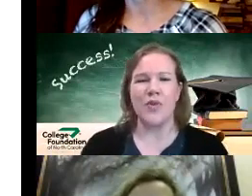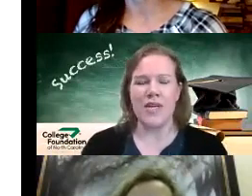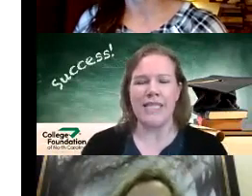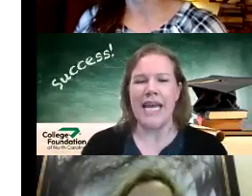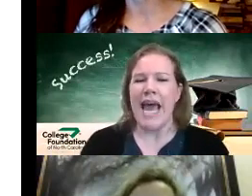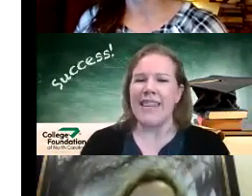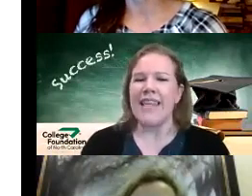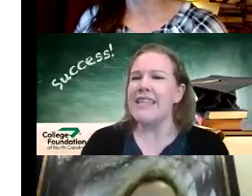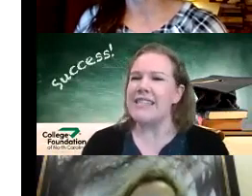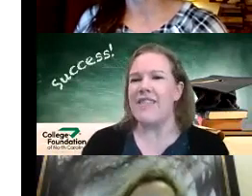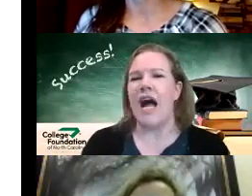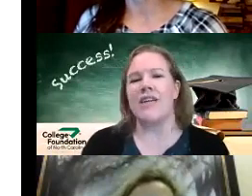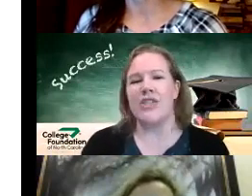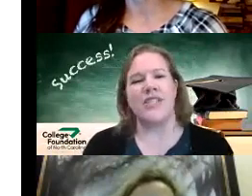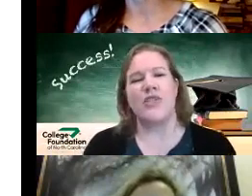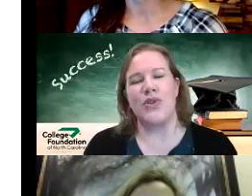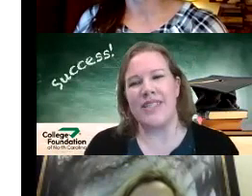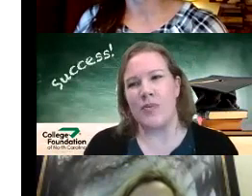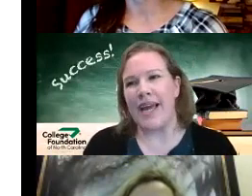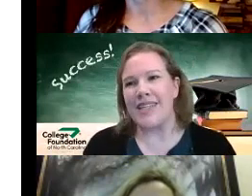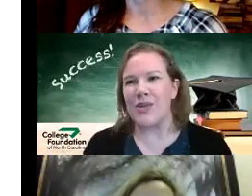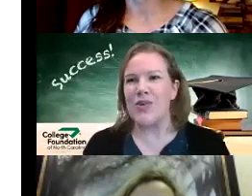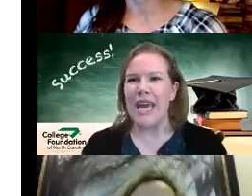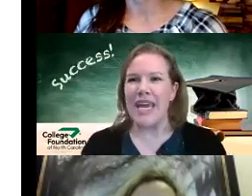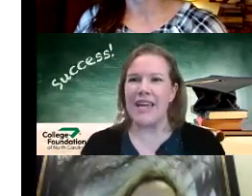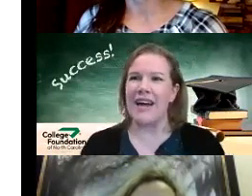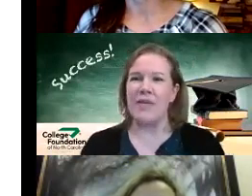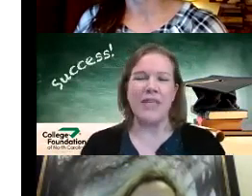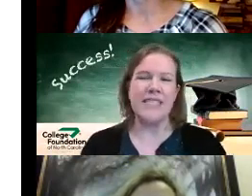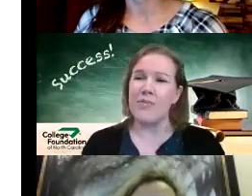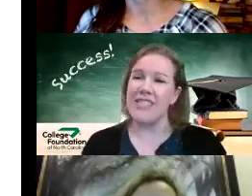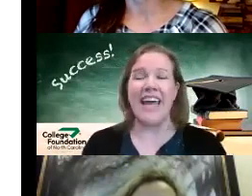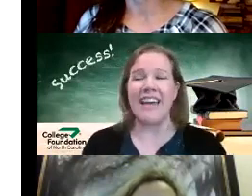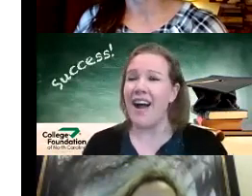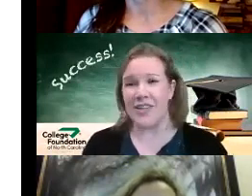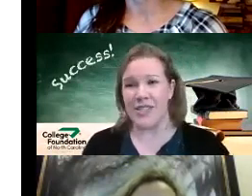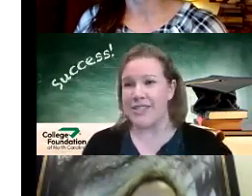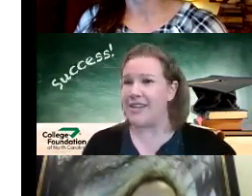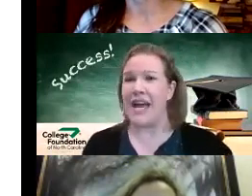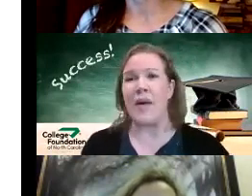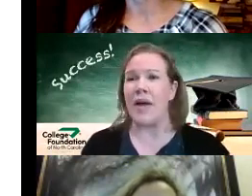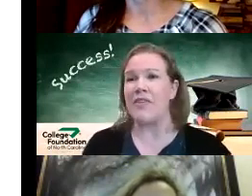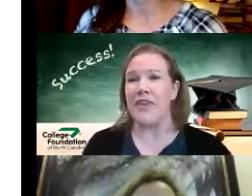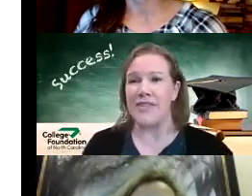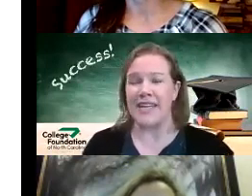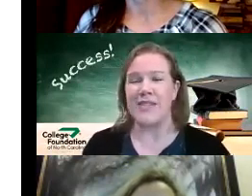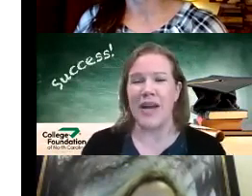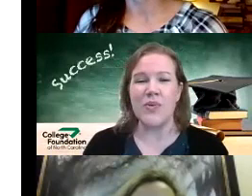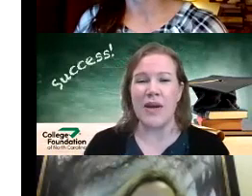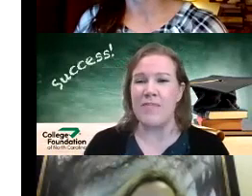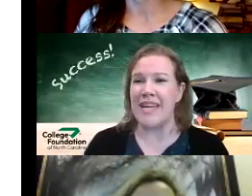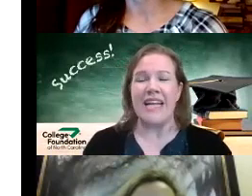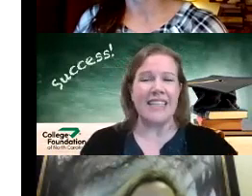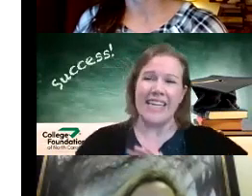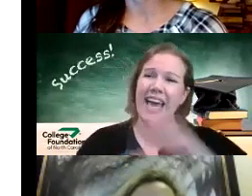or divorce. And then a list of the colleges the student is applying to. You can list up to 10 colleges at a time on the FAFSA. So I